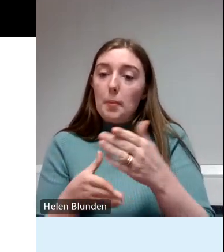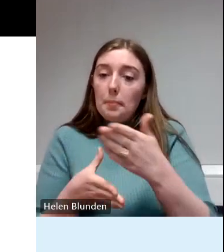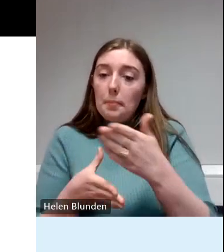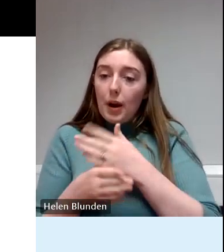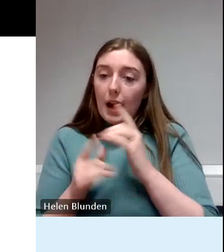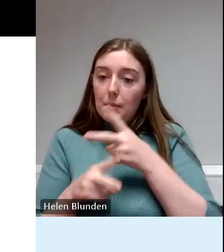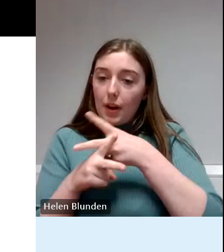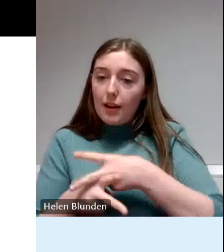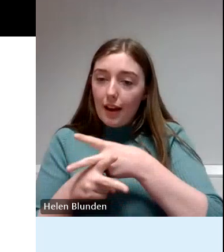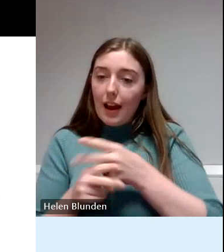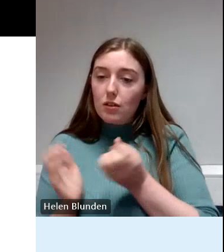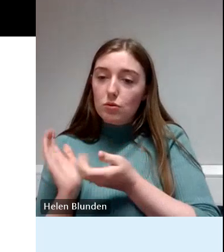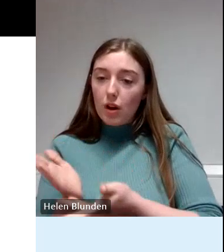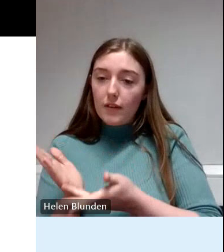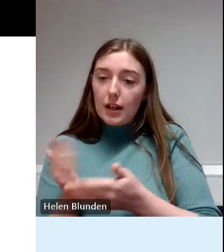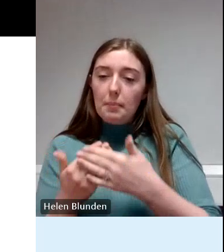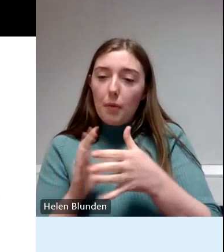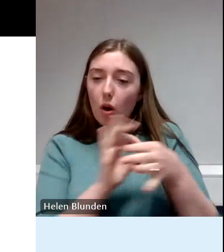talking about.